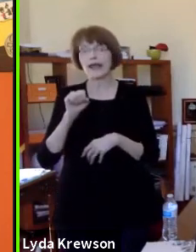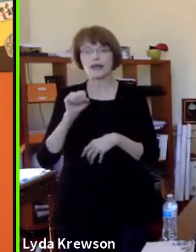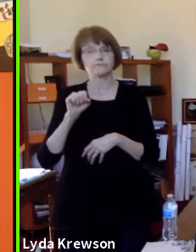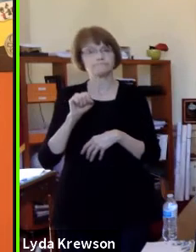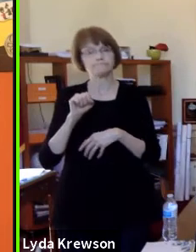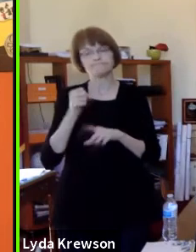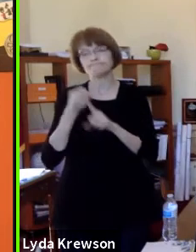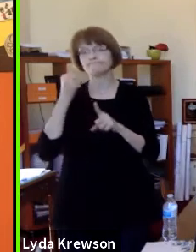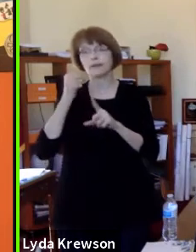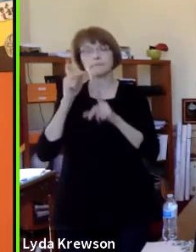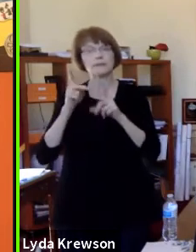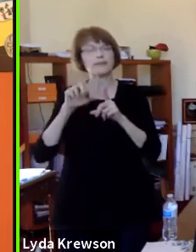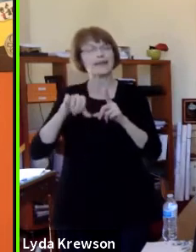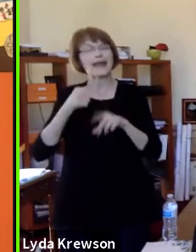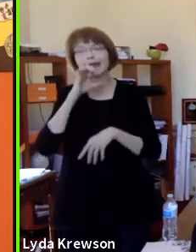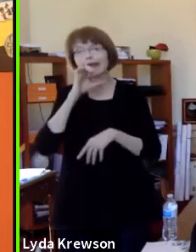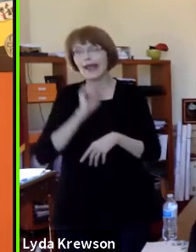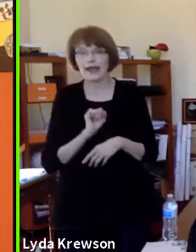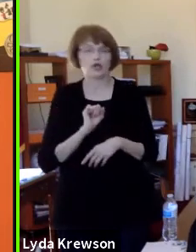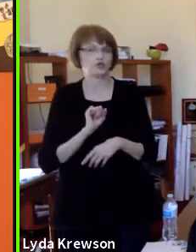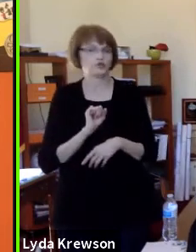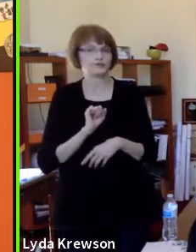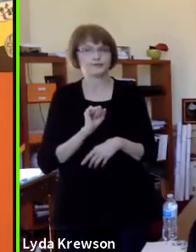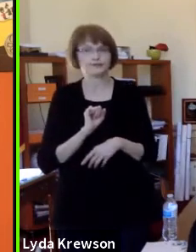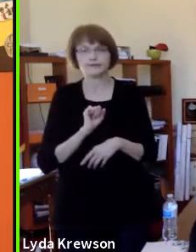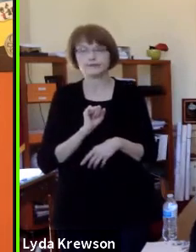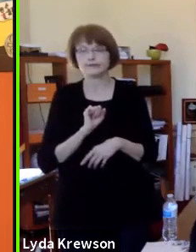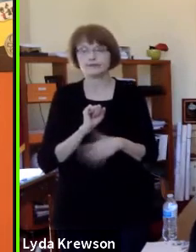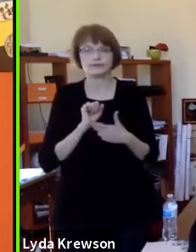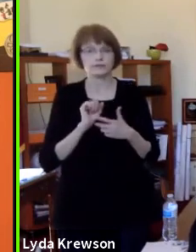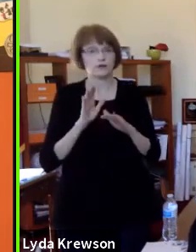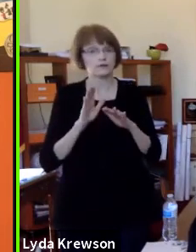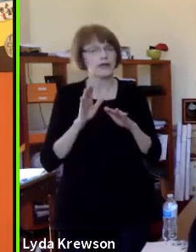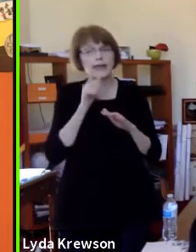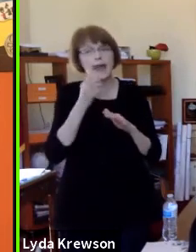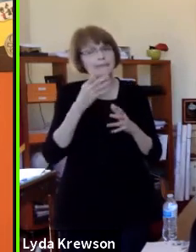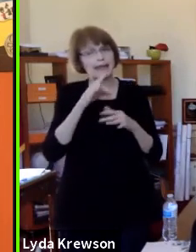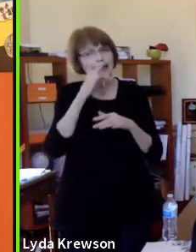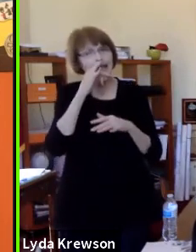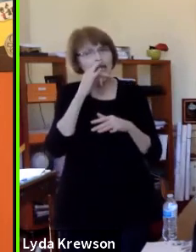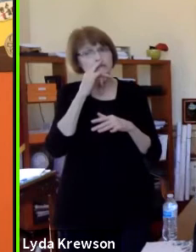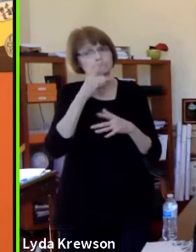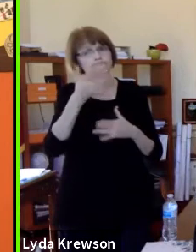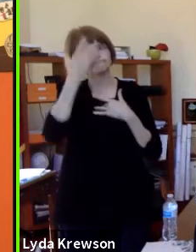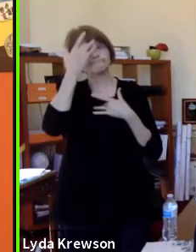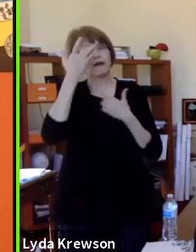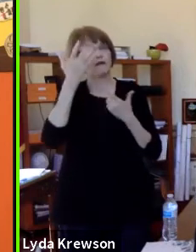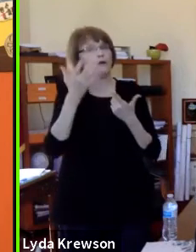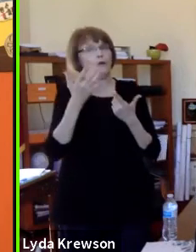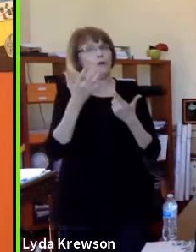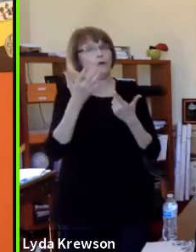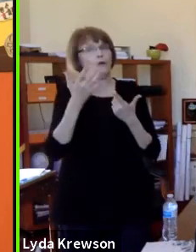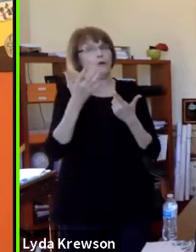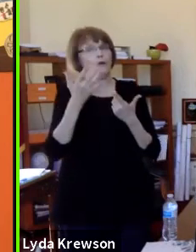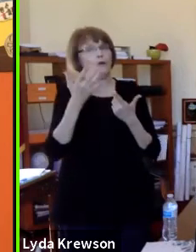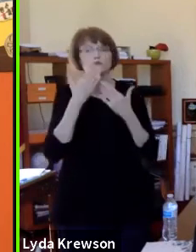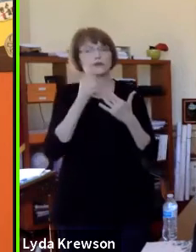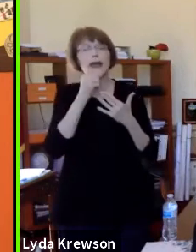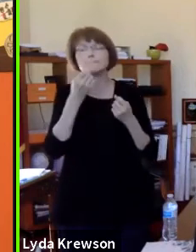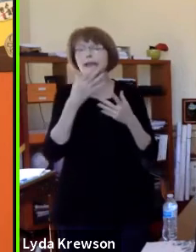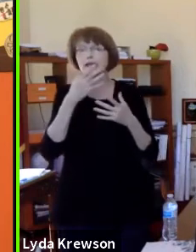age, whether you're a child. Not too many kids are getting it, thankfully. So not too